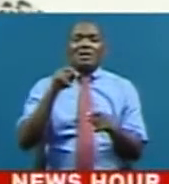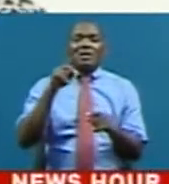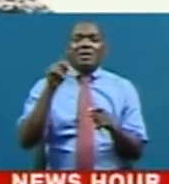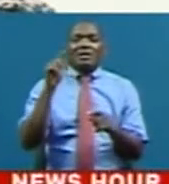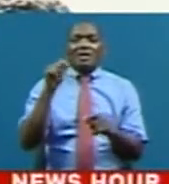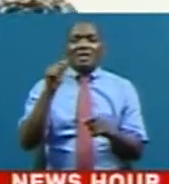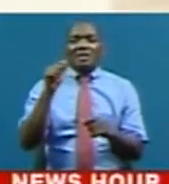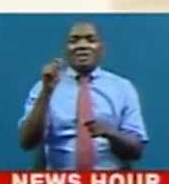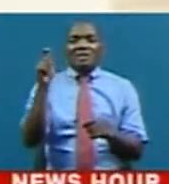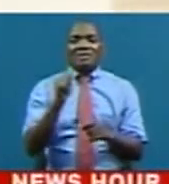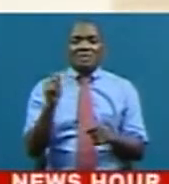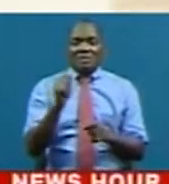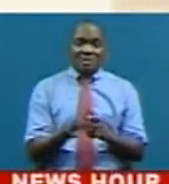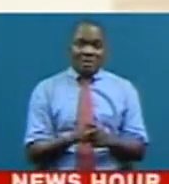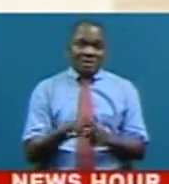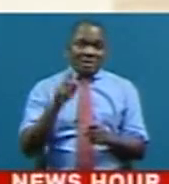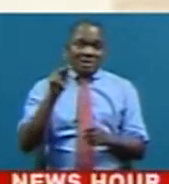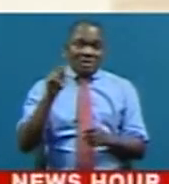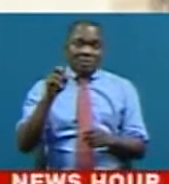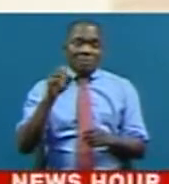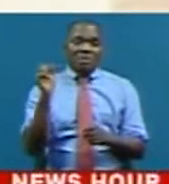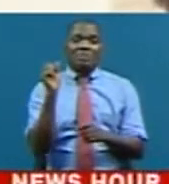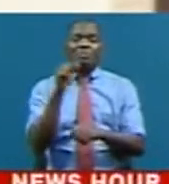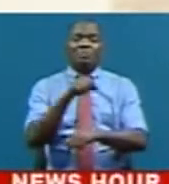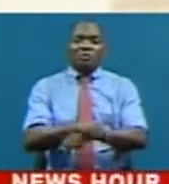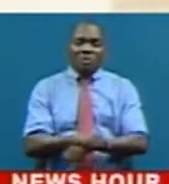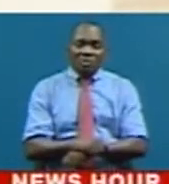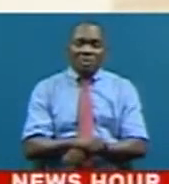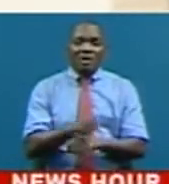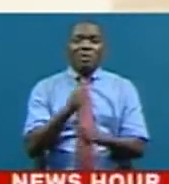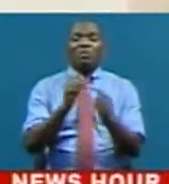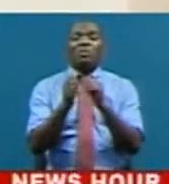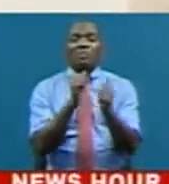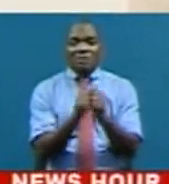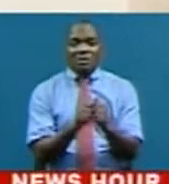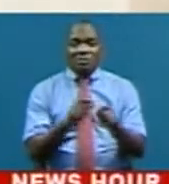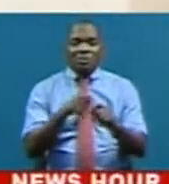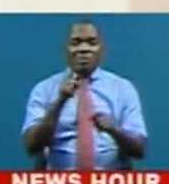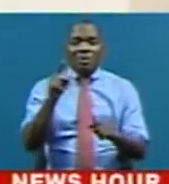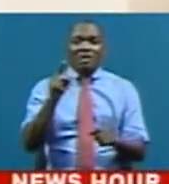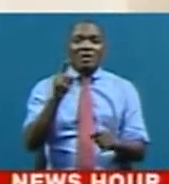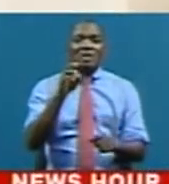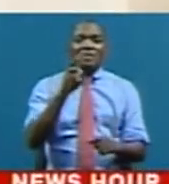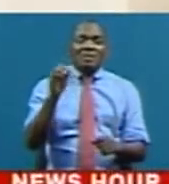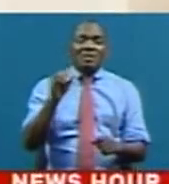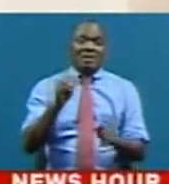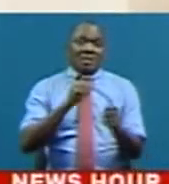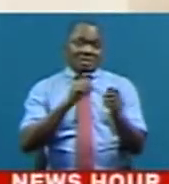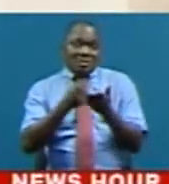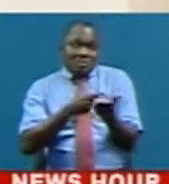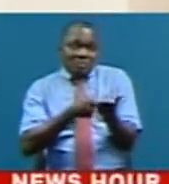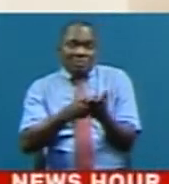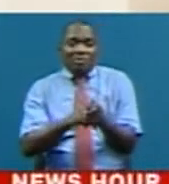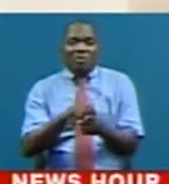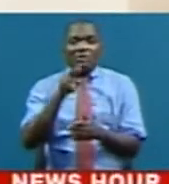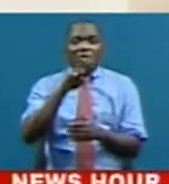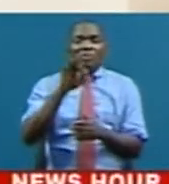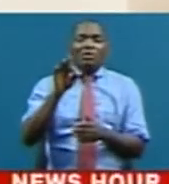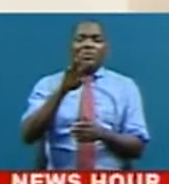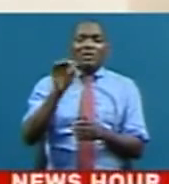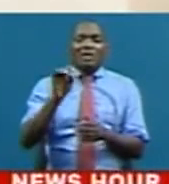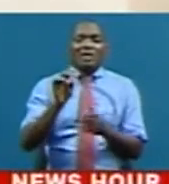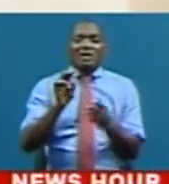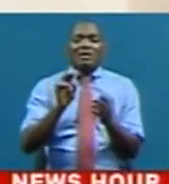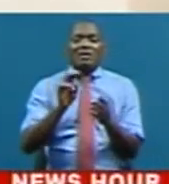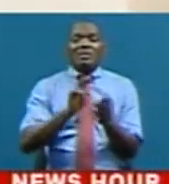in Tanzania. KNUST beat off a stiff competition from 160 debaters from 49